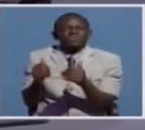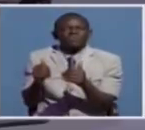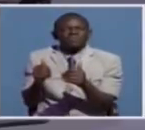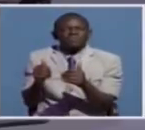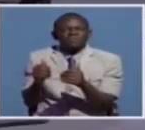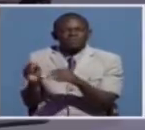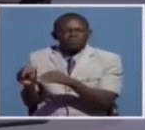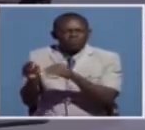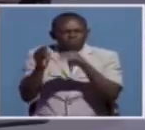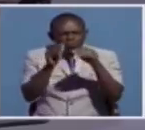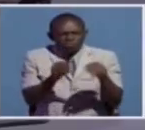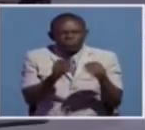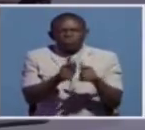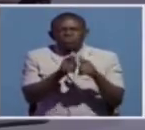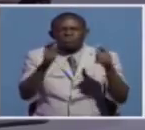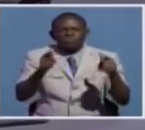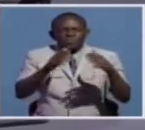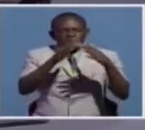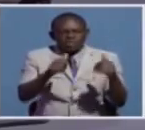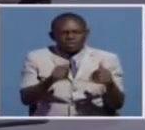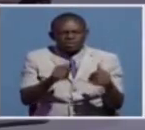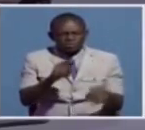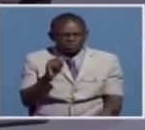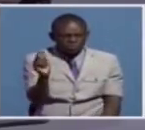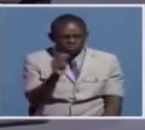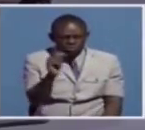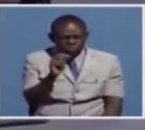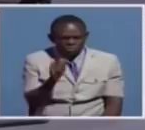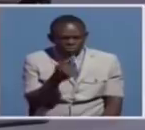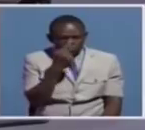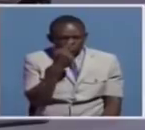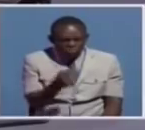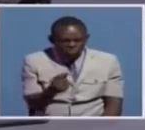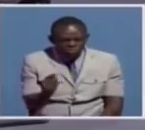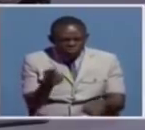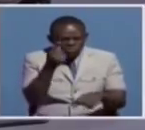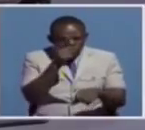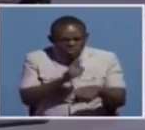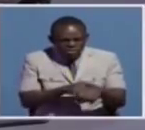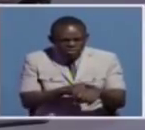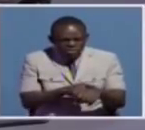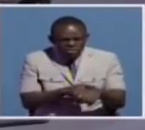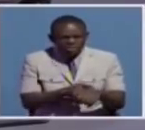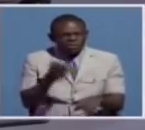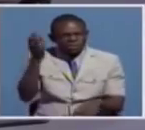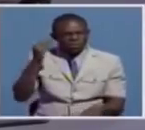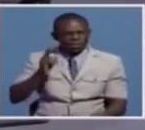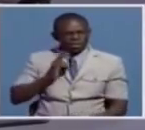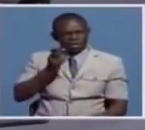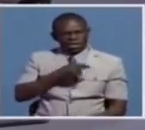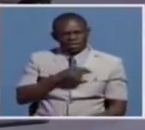worked, so that was that cause of discomfort. We're not used to sitting down. We're used to squatting, not sitting